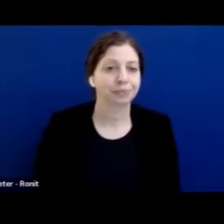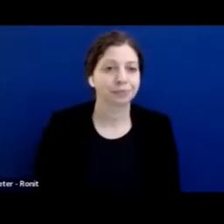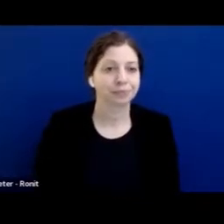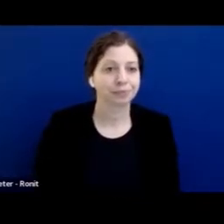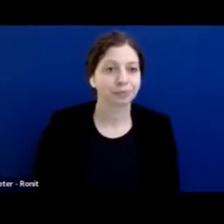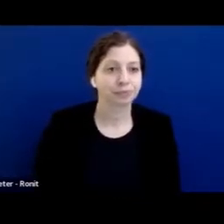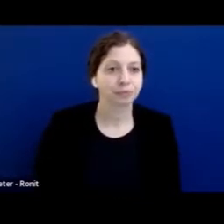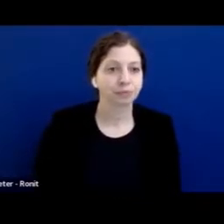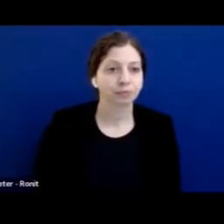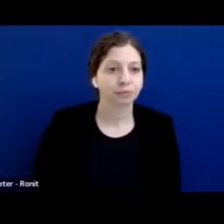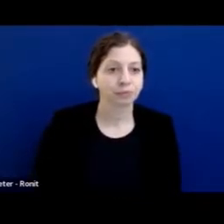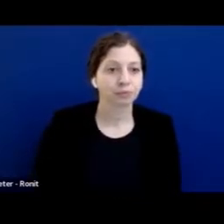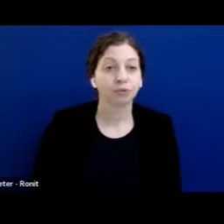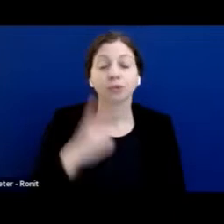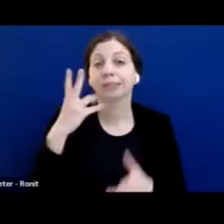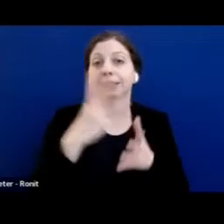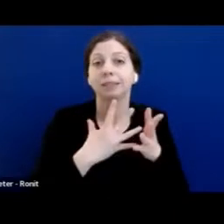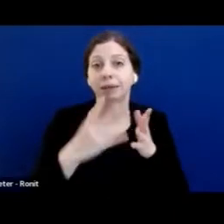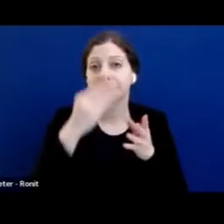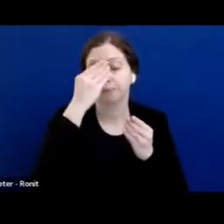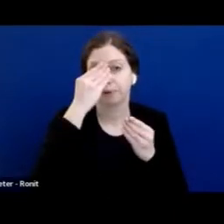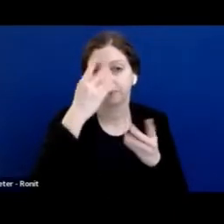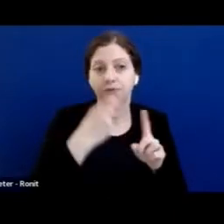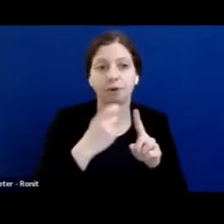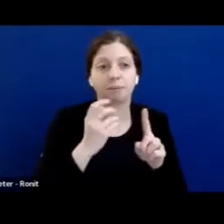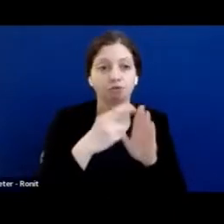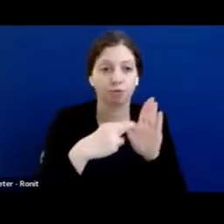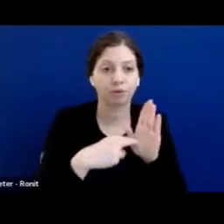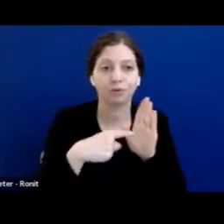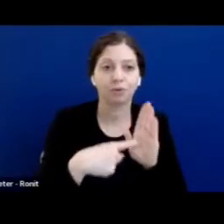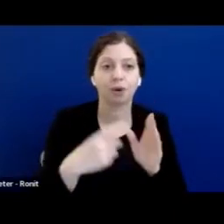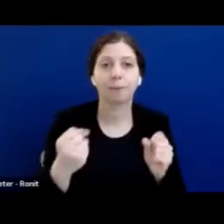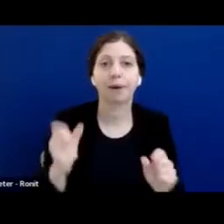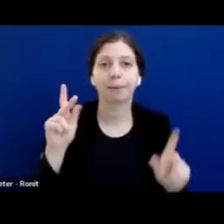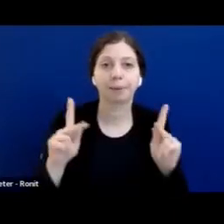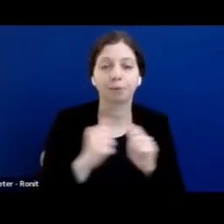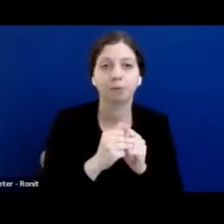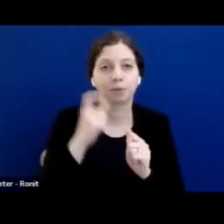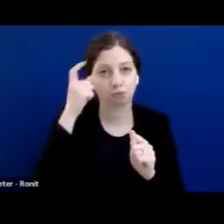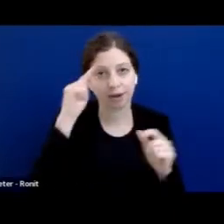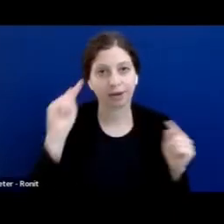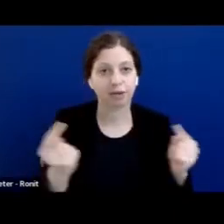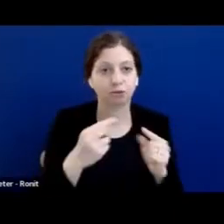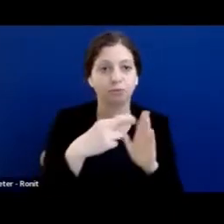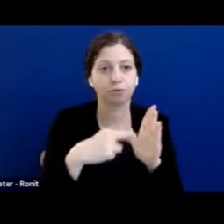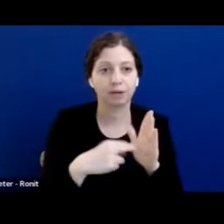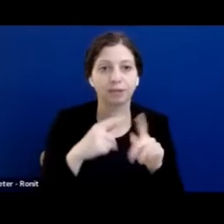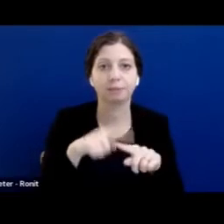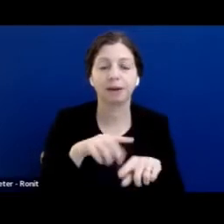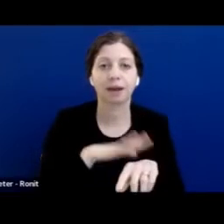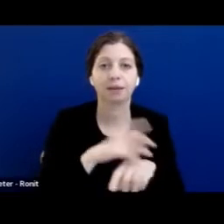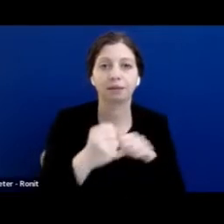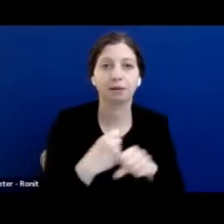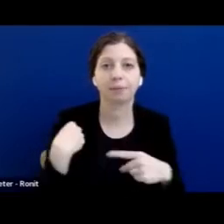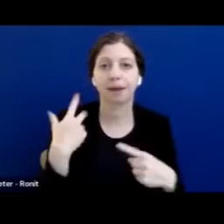What you see here is a table with information from our registry showing the number of individuals with brain injury in the registry by year over the past 3 years